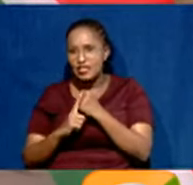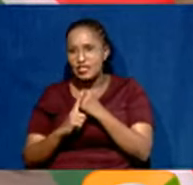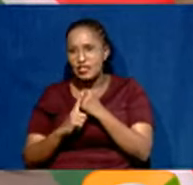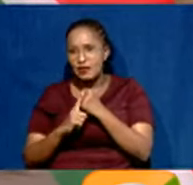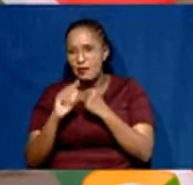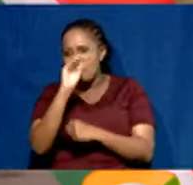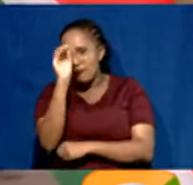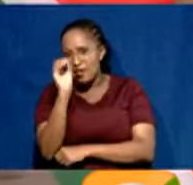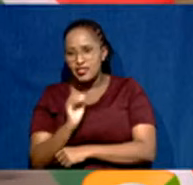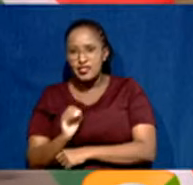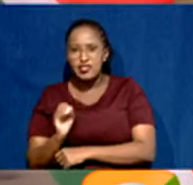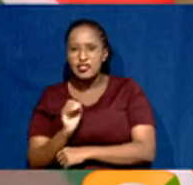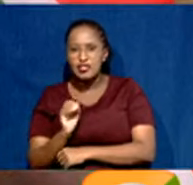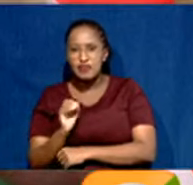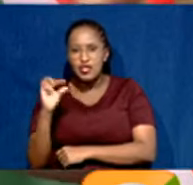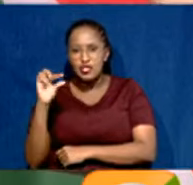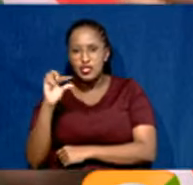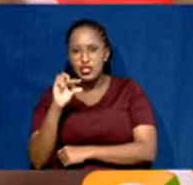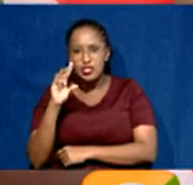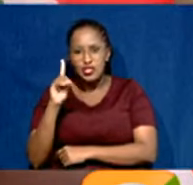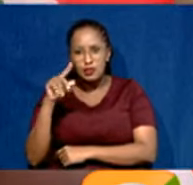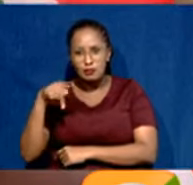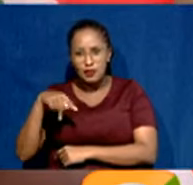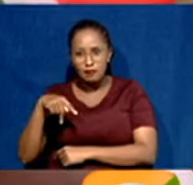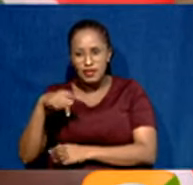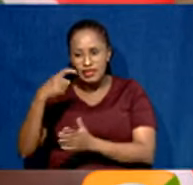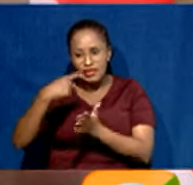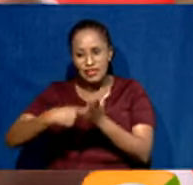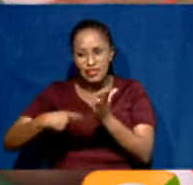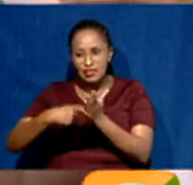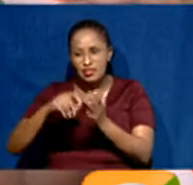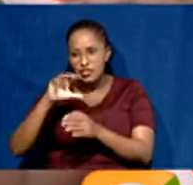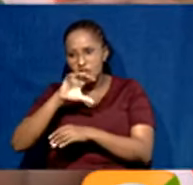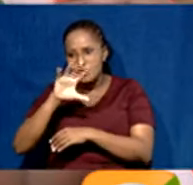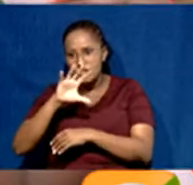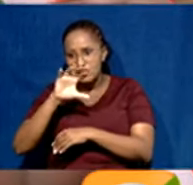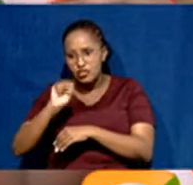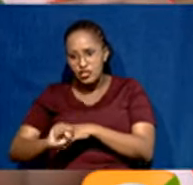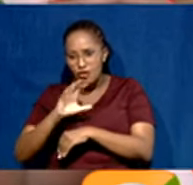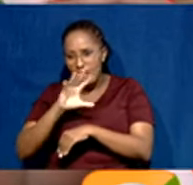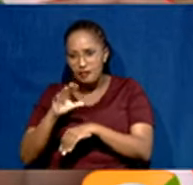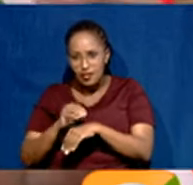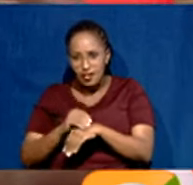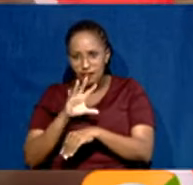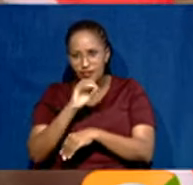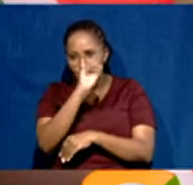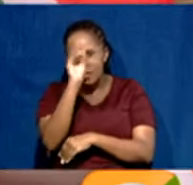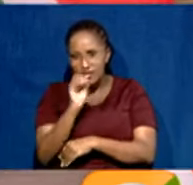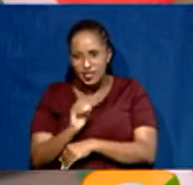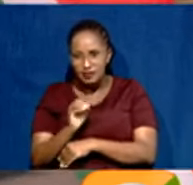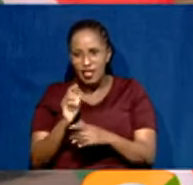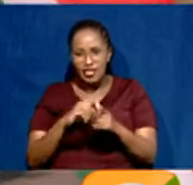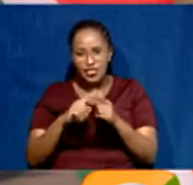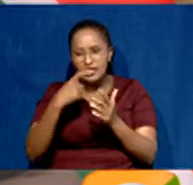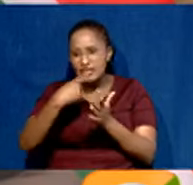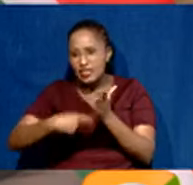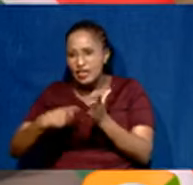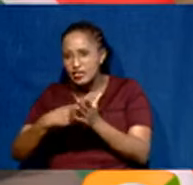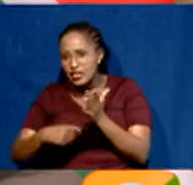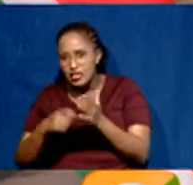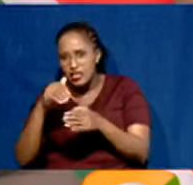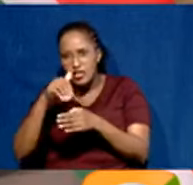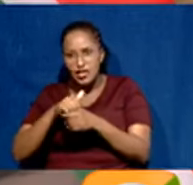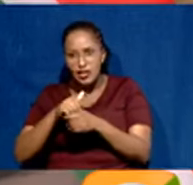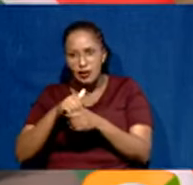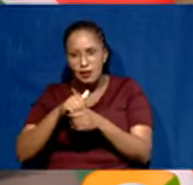Mm-hmm. 15.6% of GDP. Taxes in South Africa is 27% of GDP. Mm-hmm. Taxes in